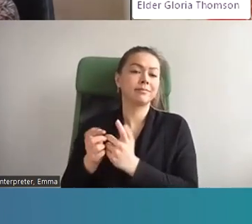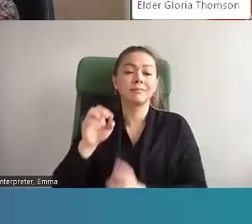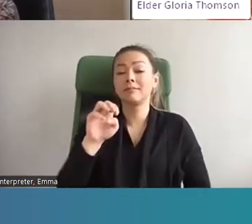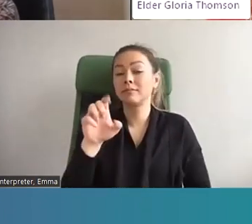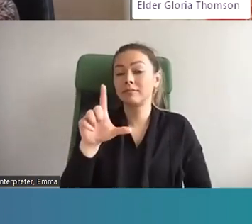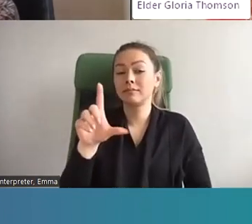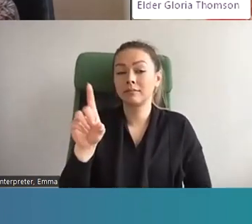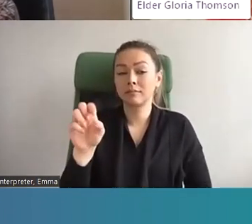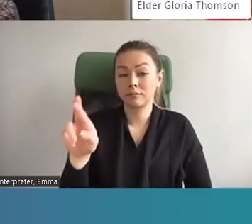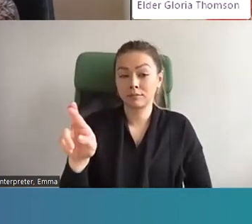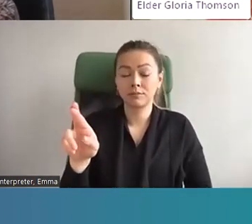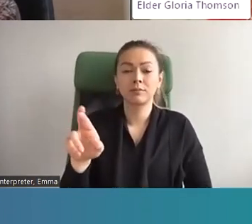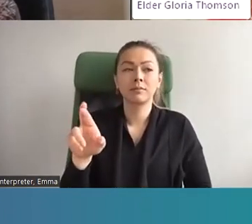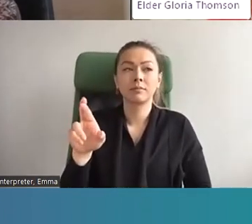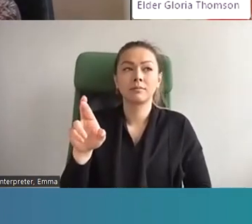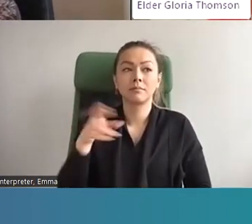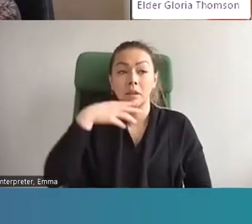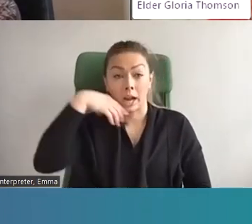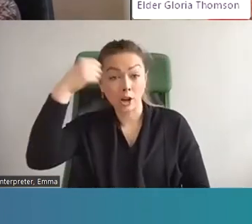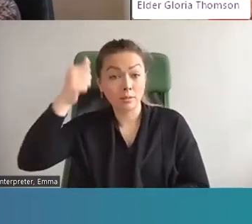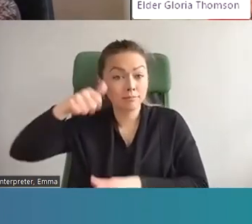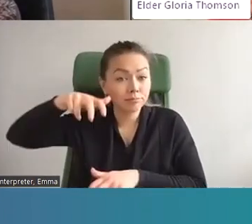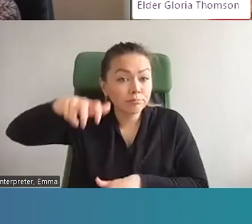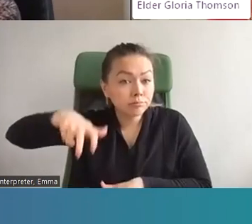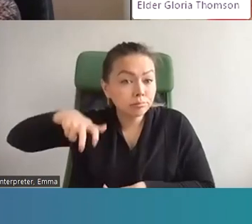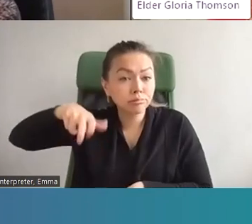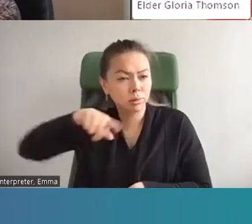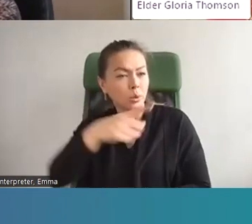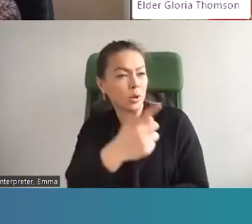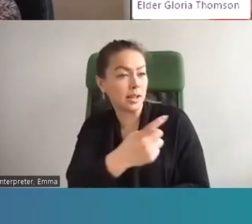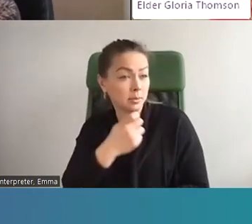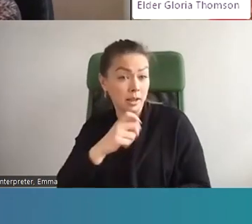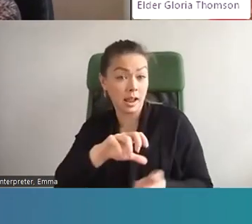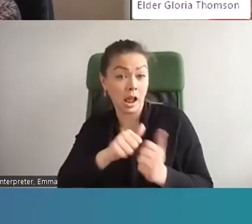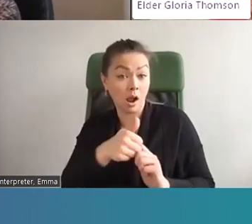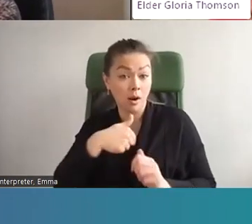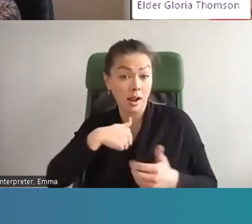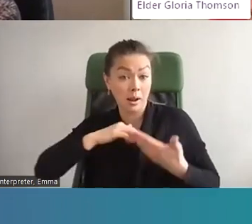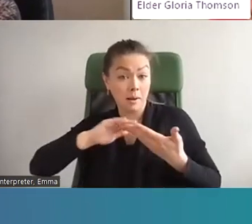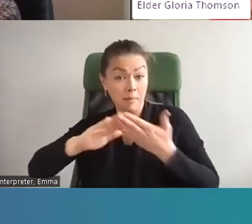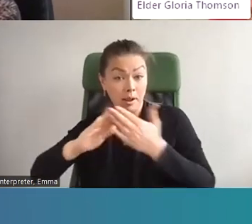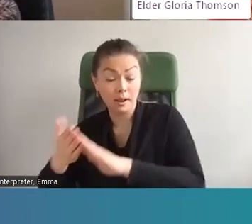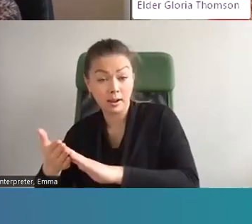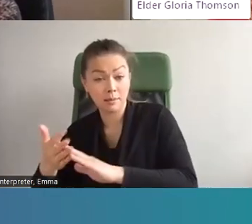I think I reflect on when you asked me how I became an elder, and I said, it's because I'm old.